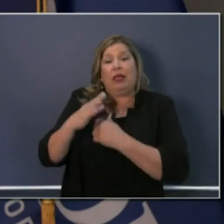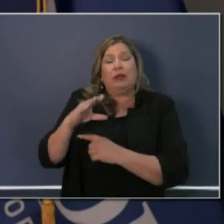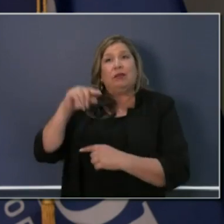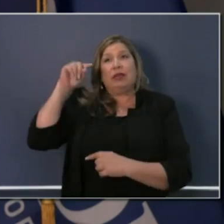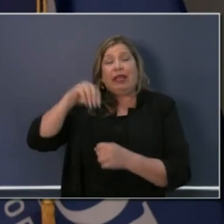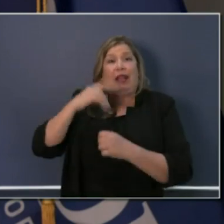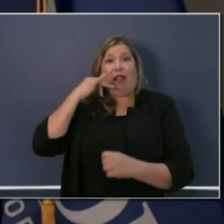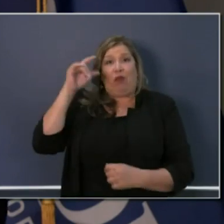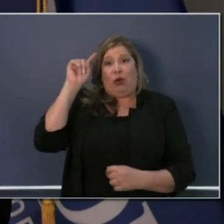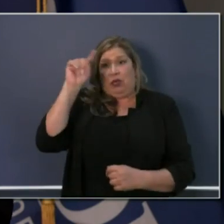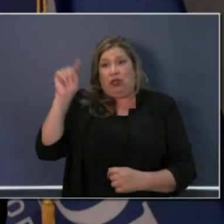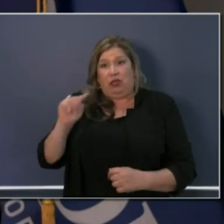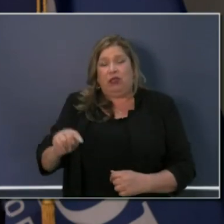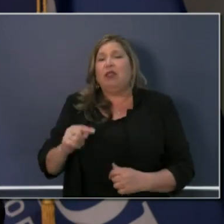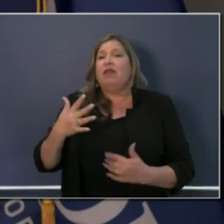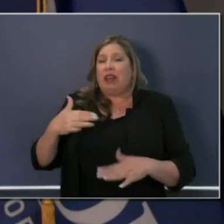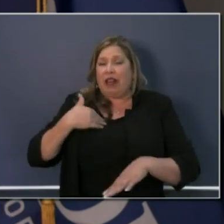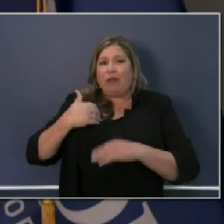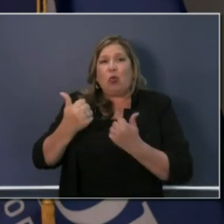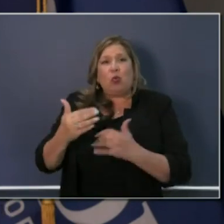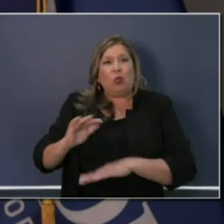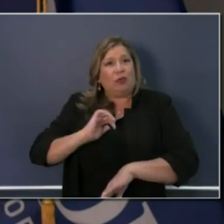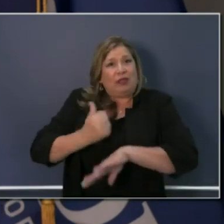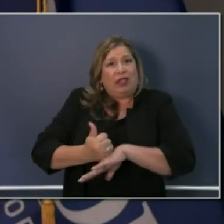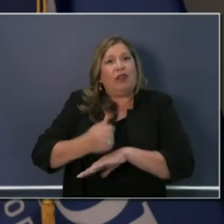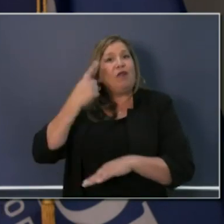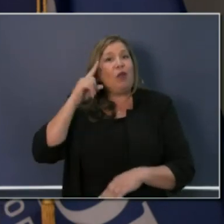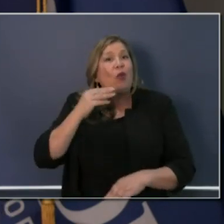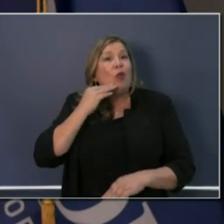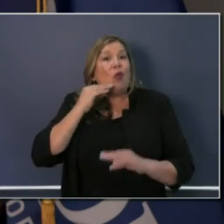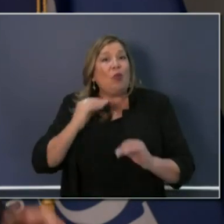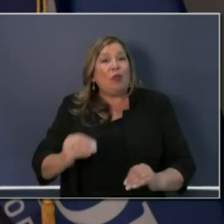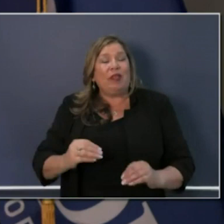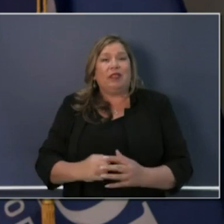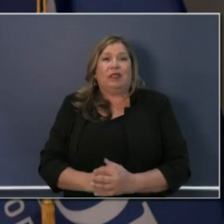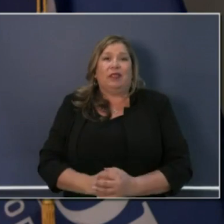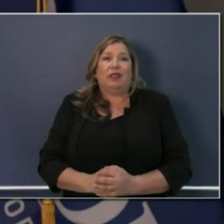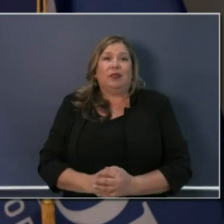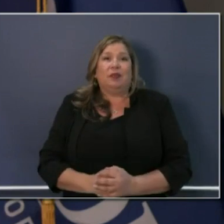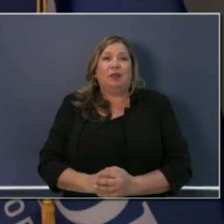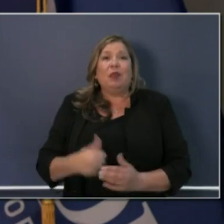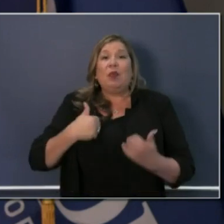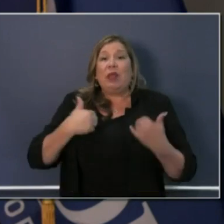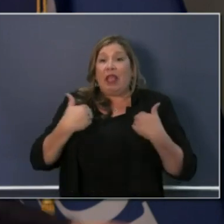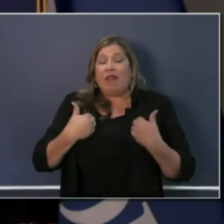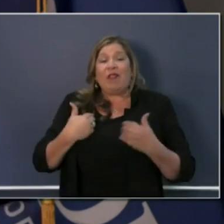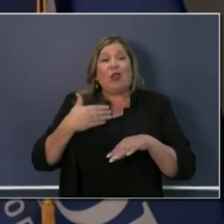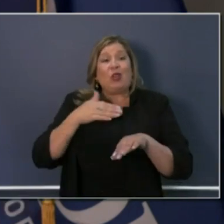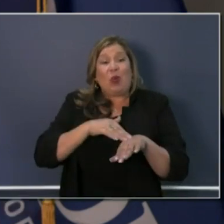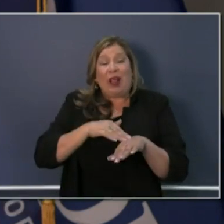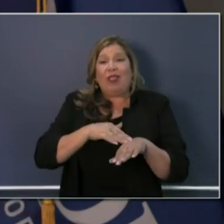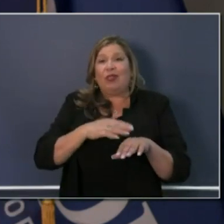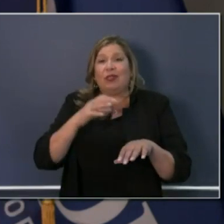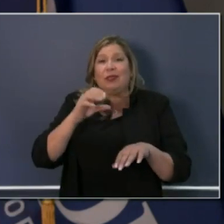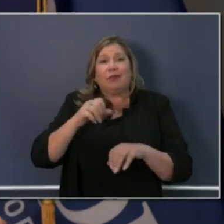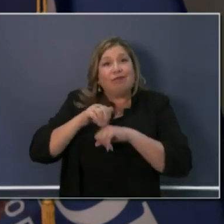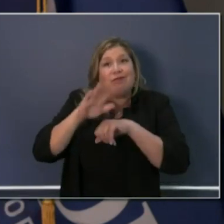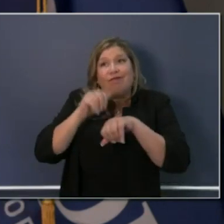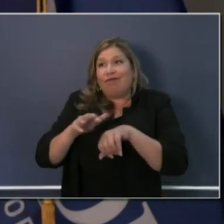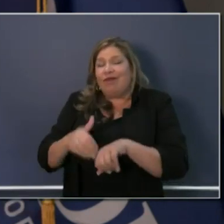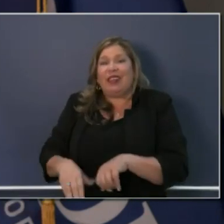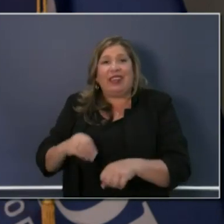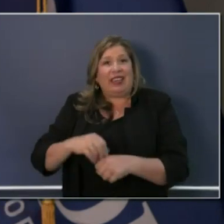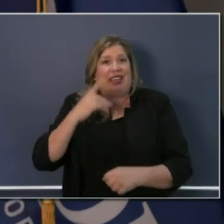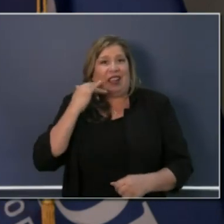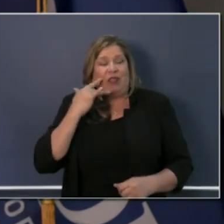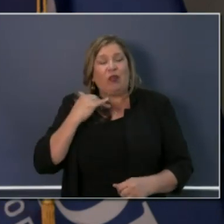We got those first trailers out and we are distributing them throughout the state of California. We have the purchase orders for those